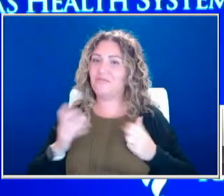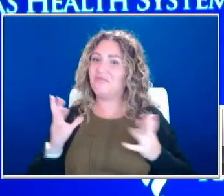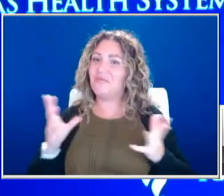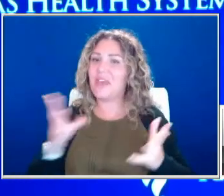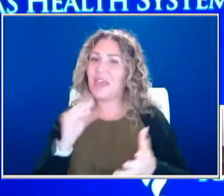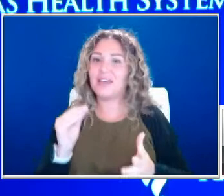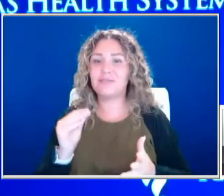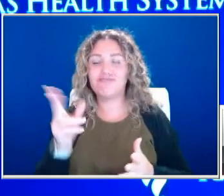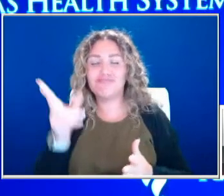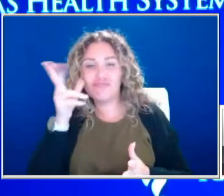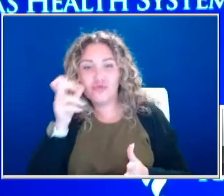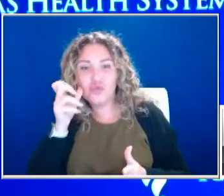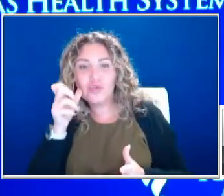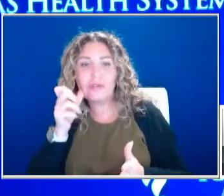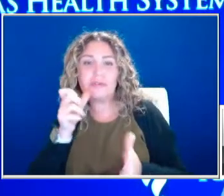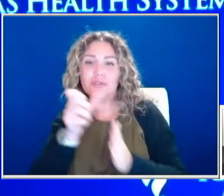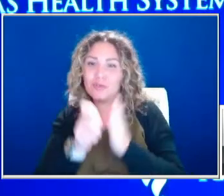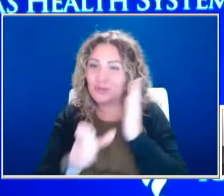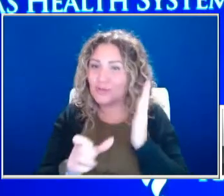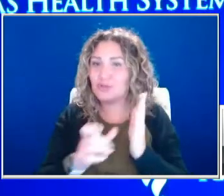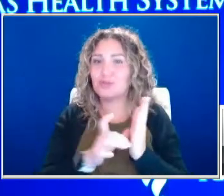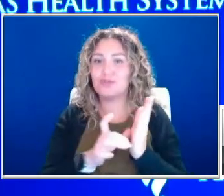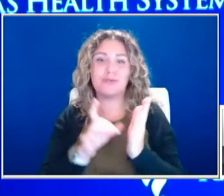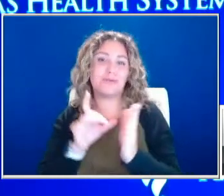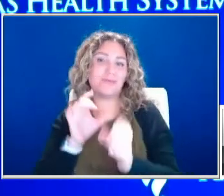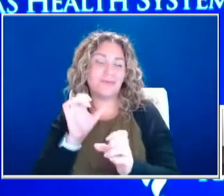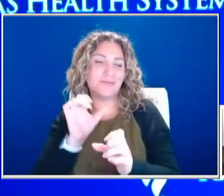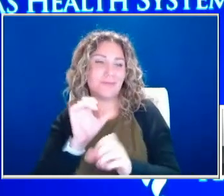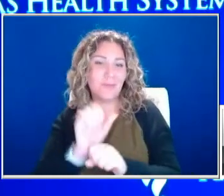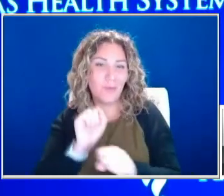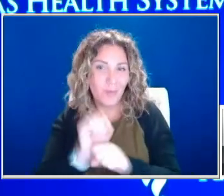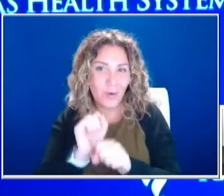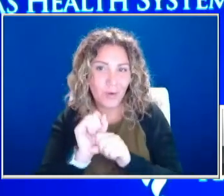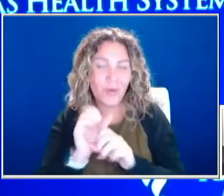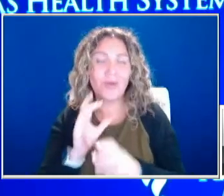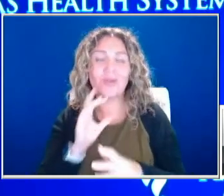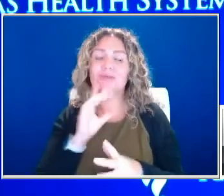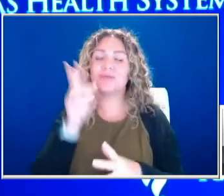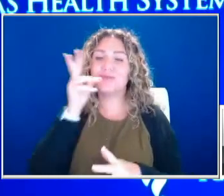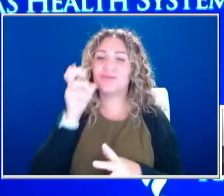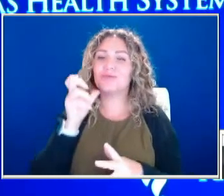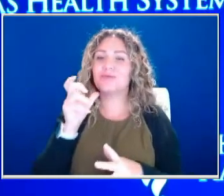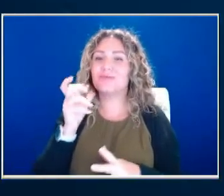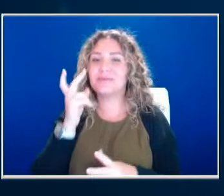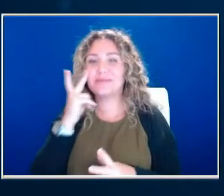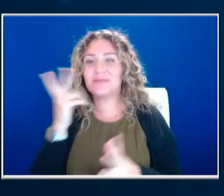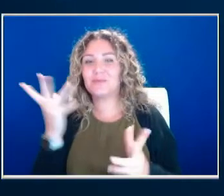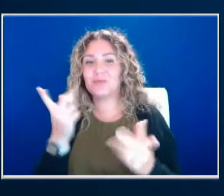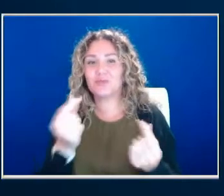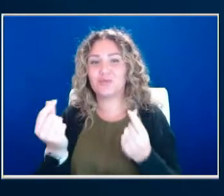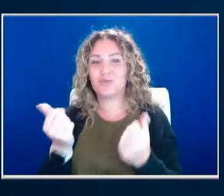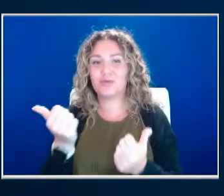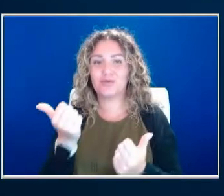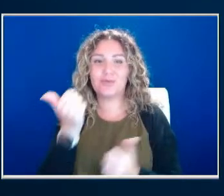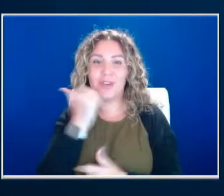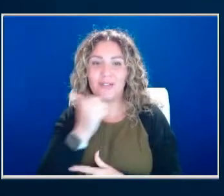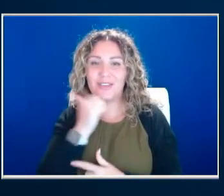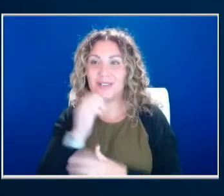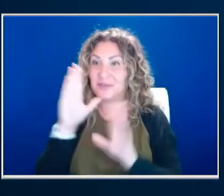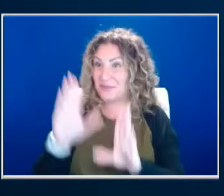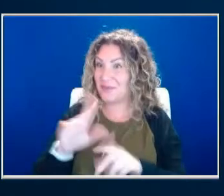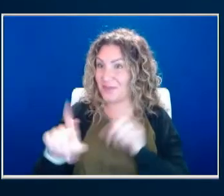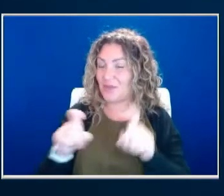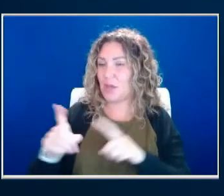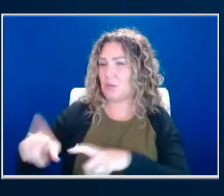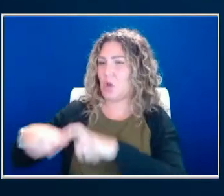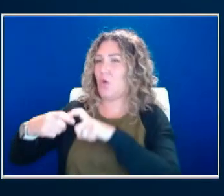talk about it. It's always so great working with them as well, and just really seeing what they do every day. Again, we got some great questions for you today, so I'm going to hold those off to